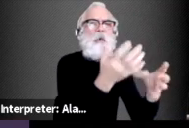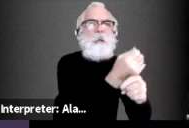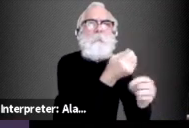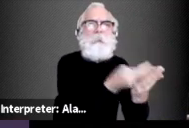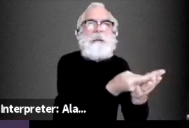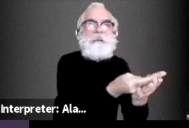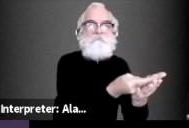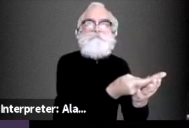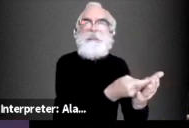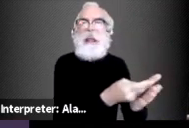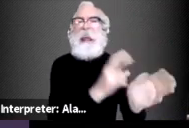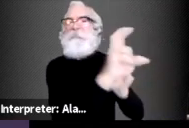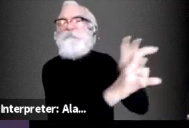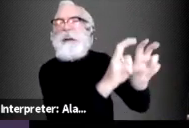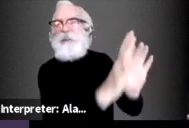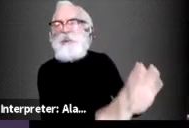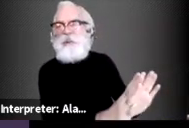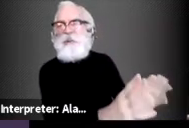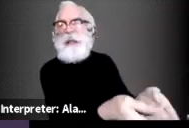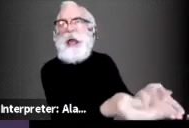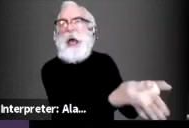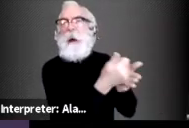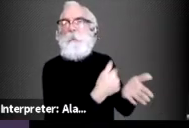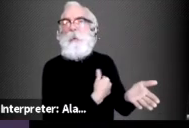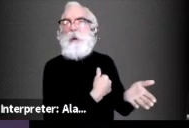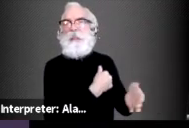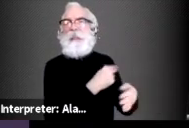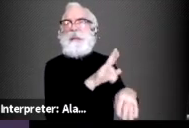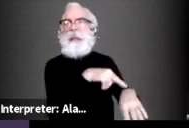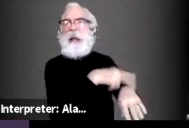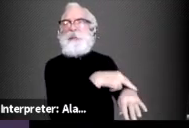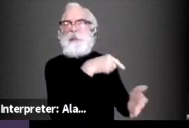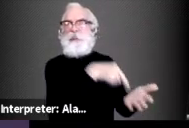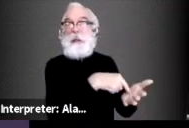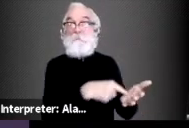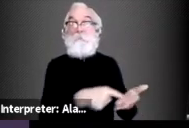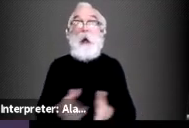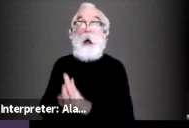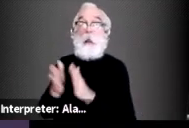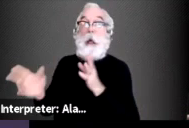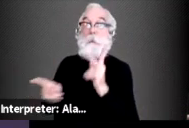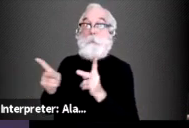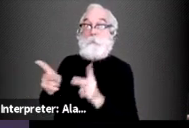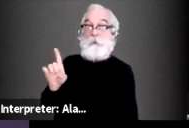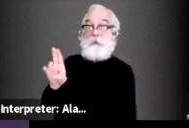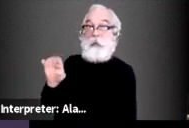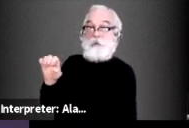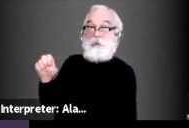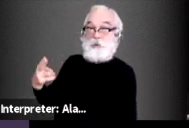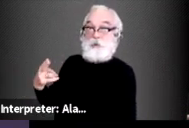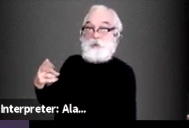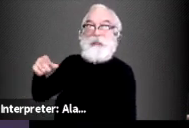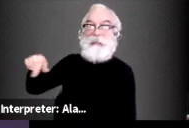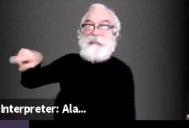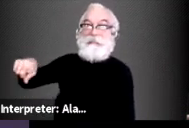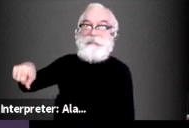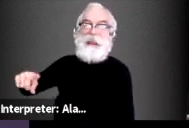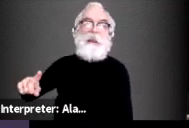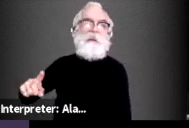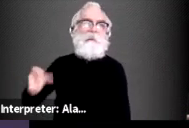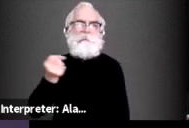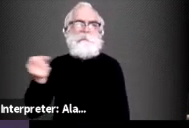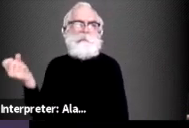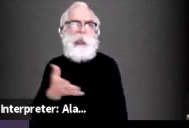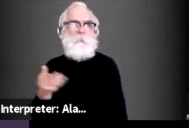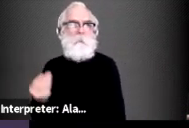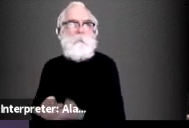post-bubble investors were foreign. Dutch speculators had gambled heavily in the South Sea Company, but were sufficiently shrewd